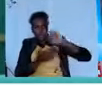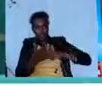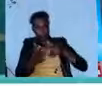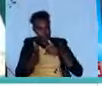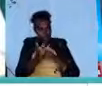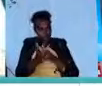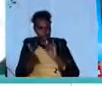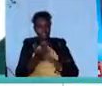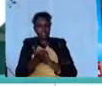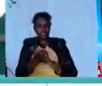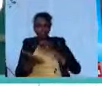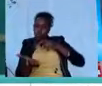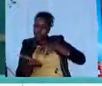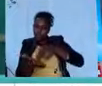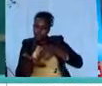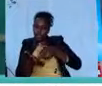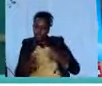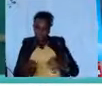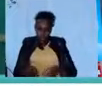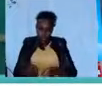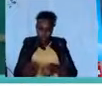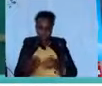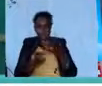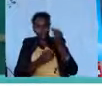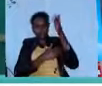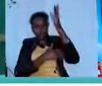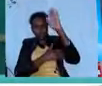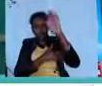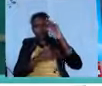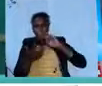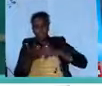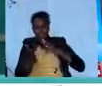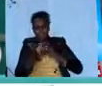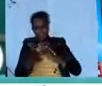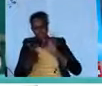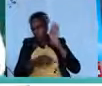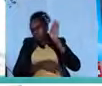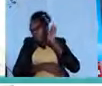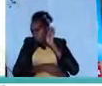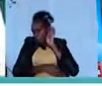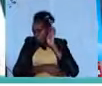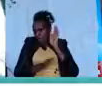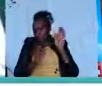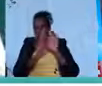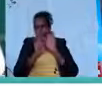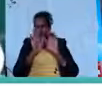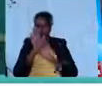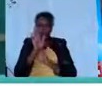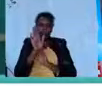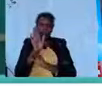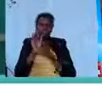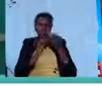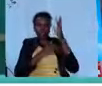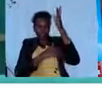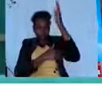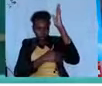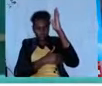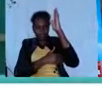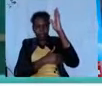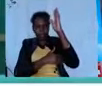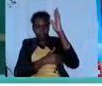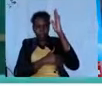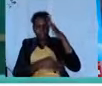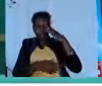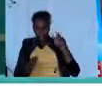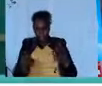means walking in the ways of God means to obey the commands of God. As